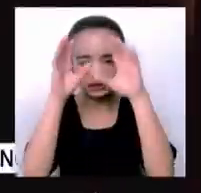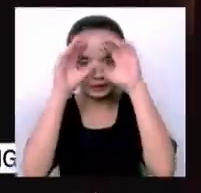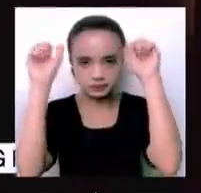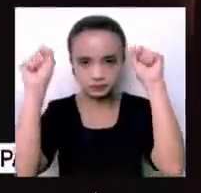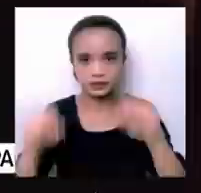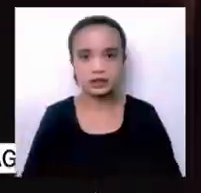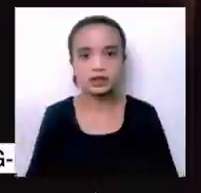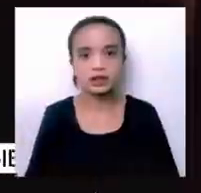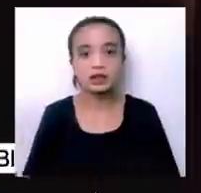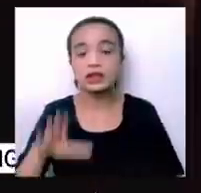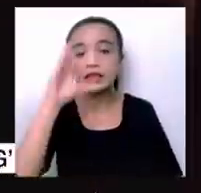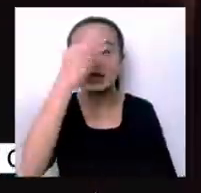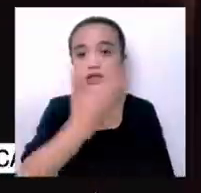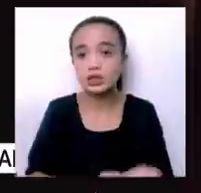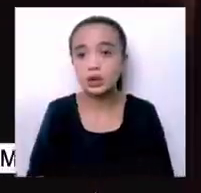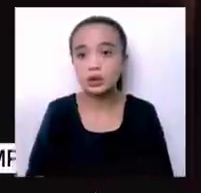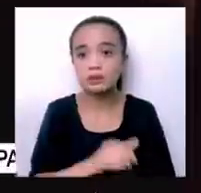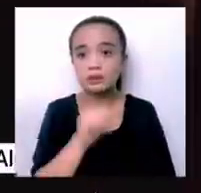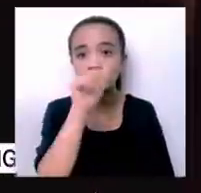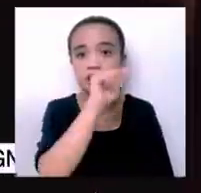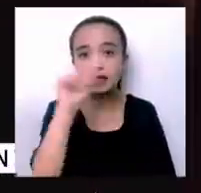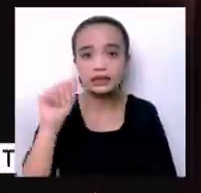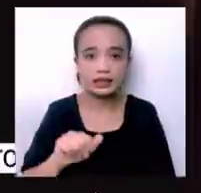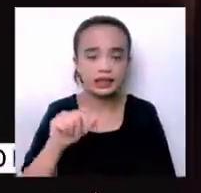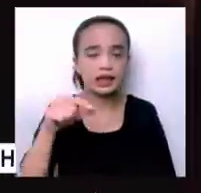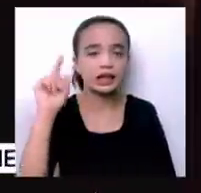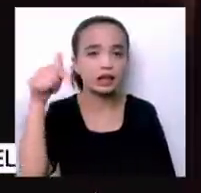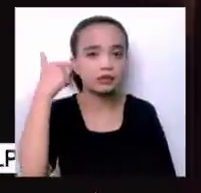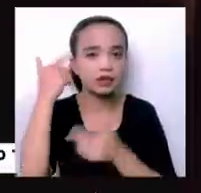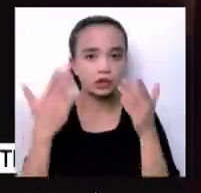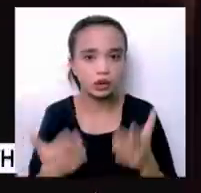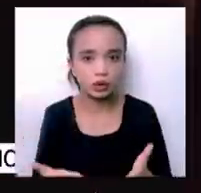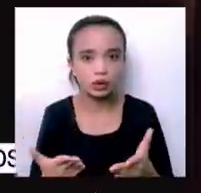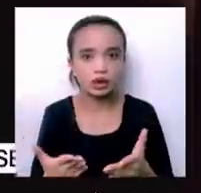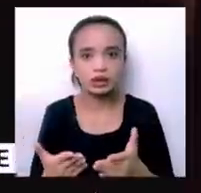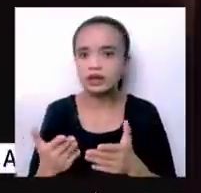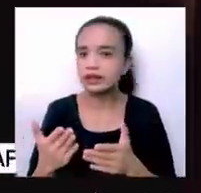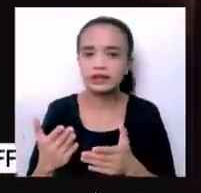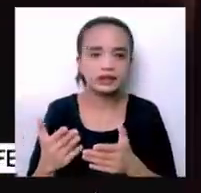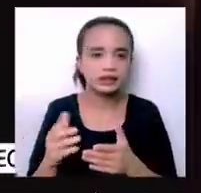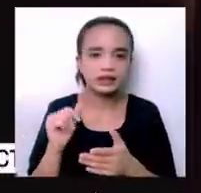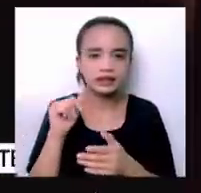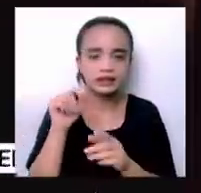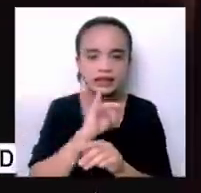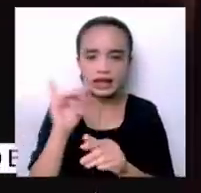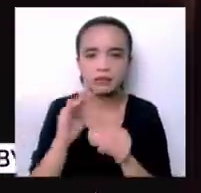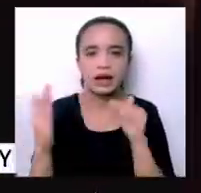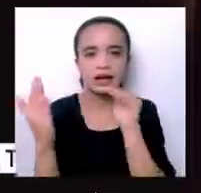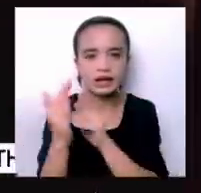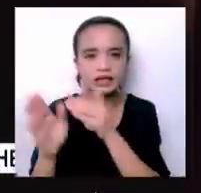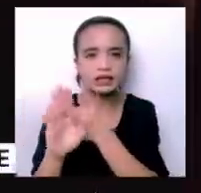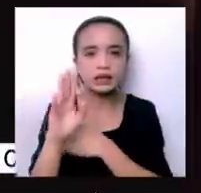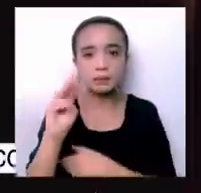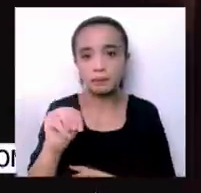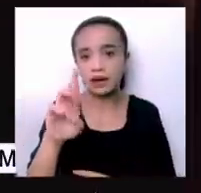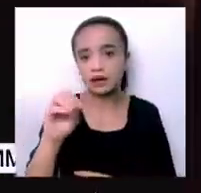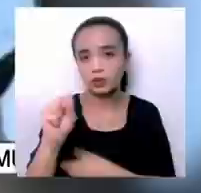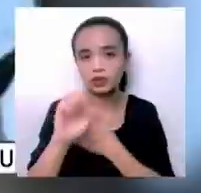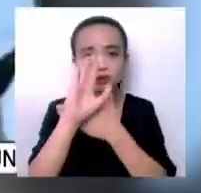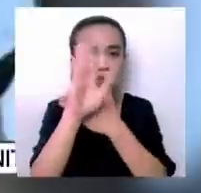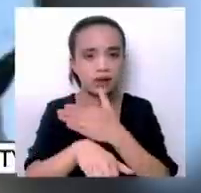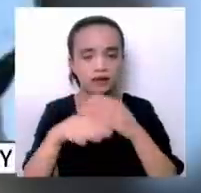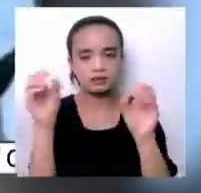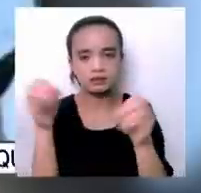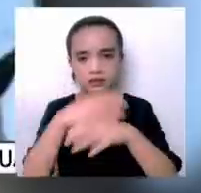The son of slain Antique Governor Evelio Javier also denouncing the possible return of the Marcoses to Malacañang.